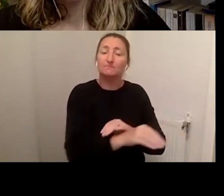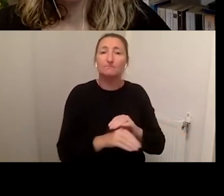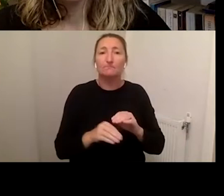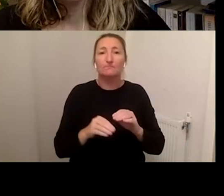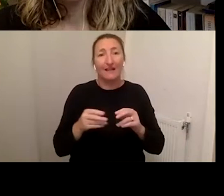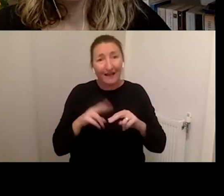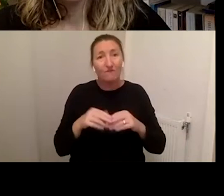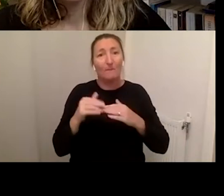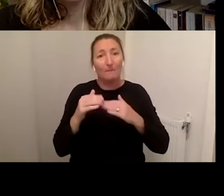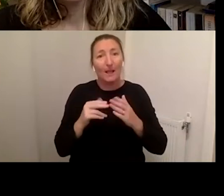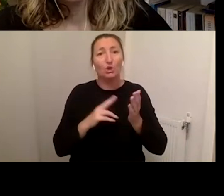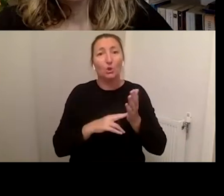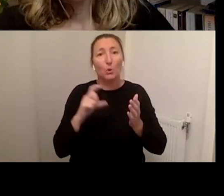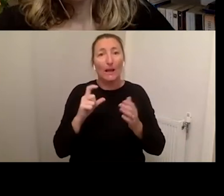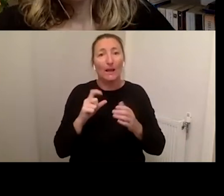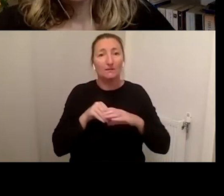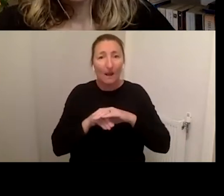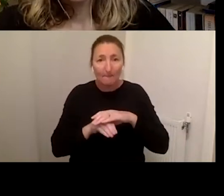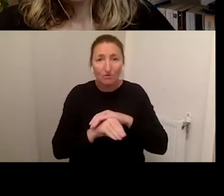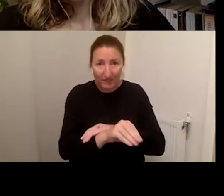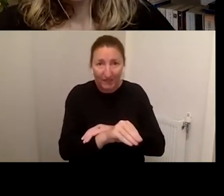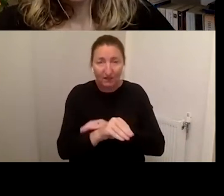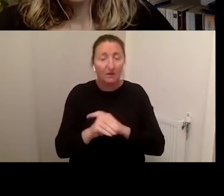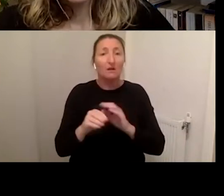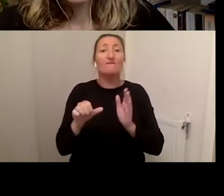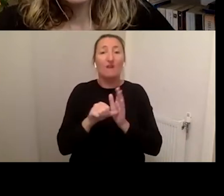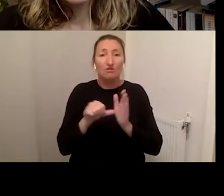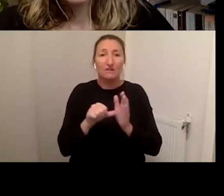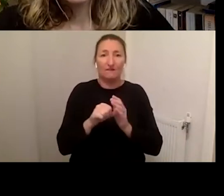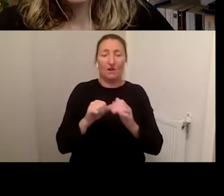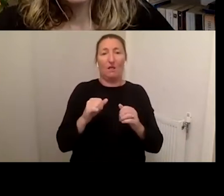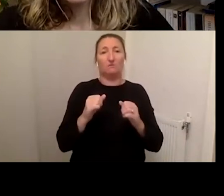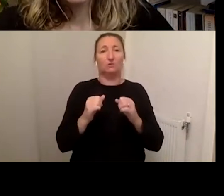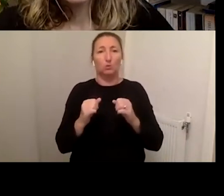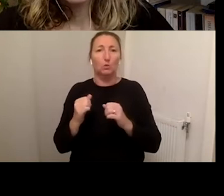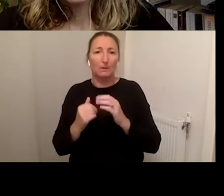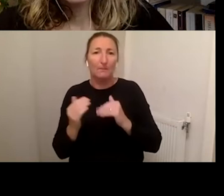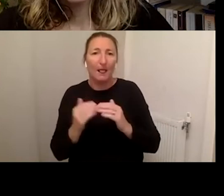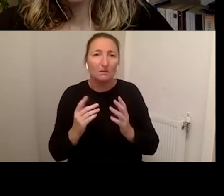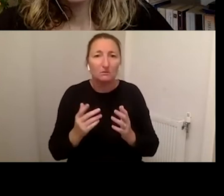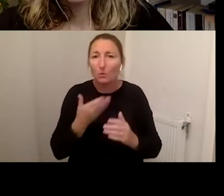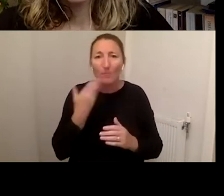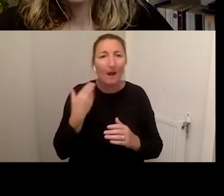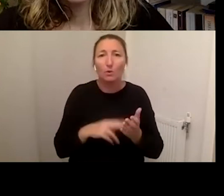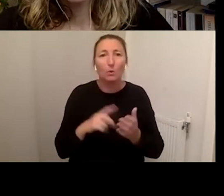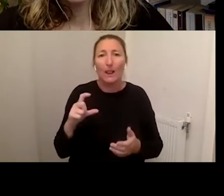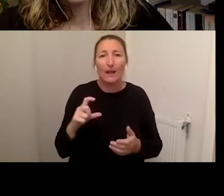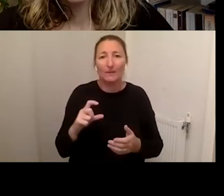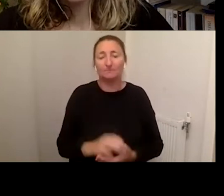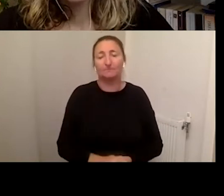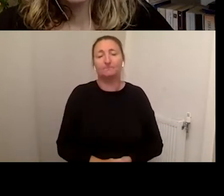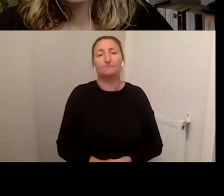submarine is an incredibly difficult thing. And on the defense side, I can go into any detail you like on that, but that's the bottom line. It's funded, that industrial